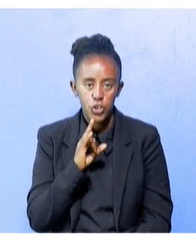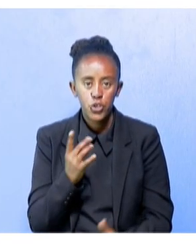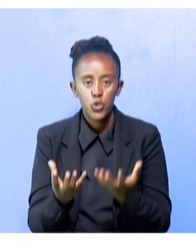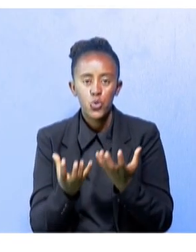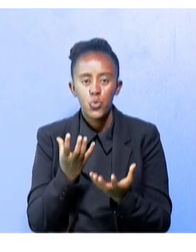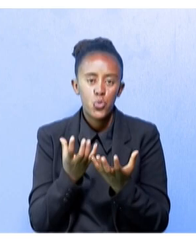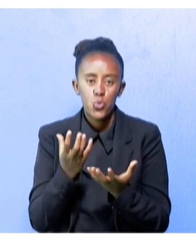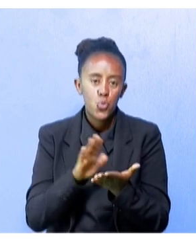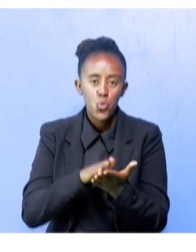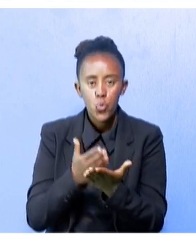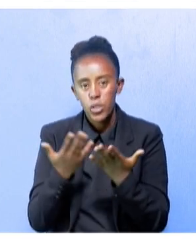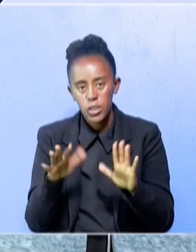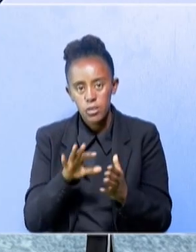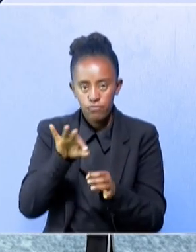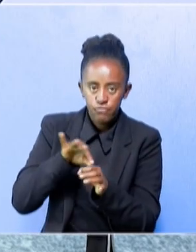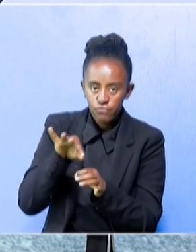Cooked.